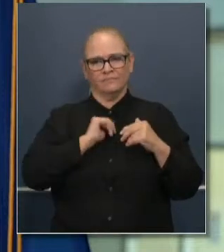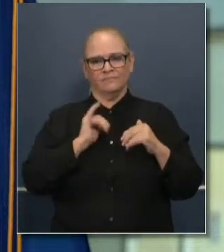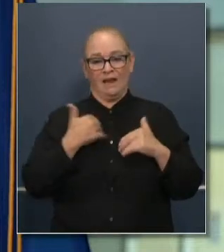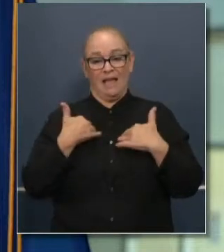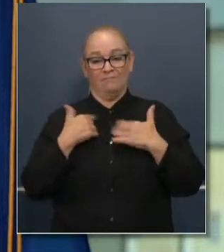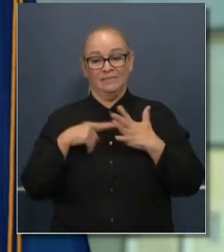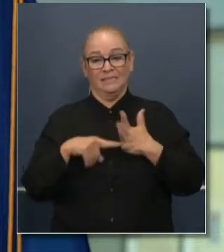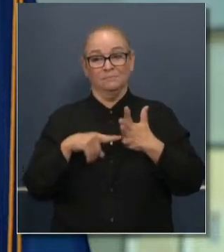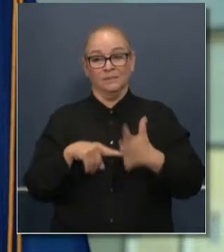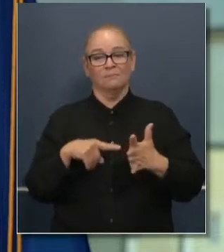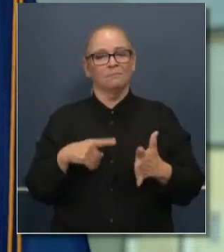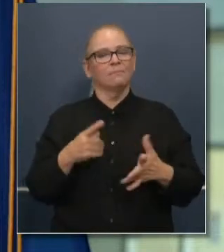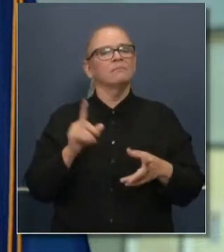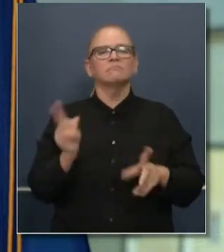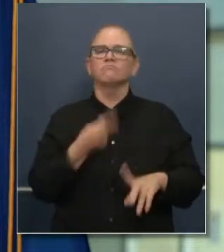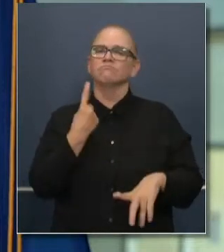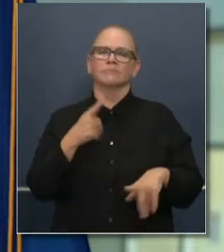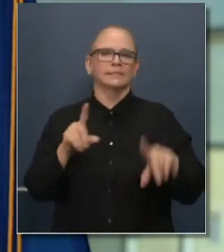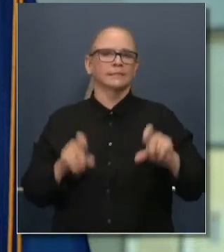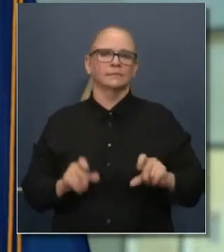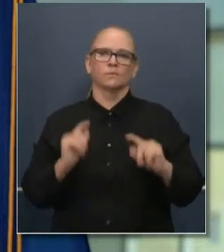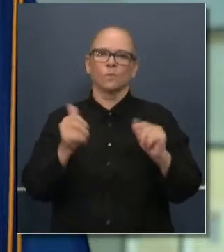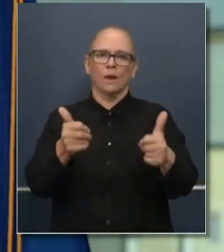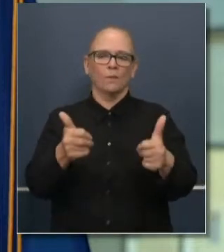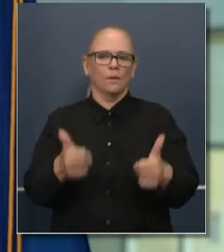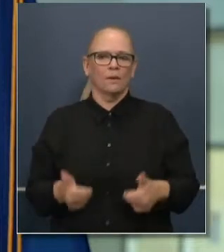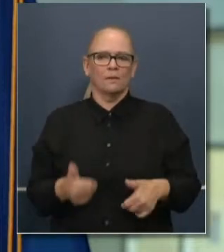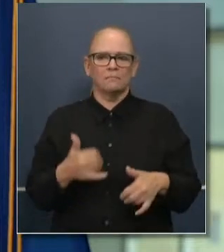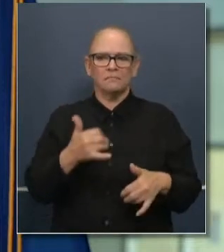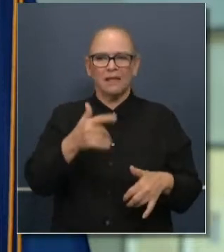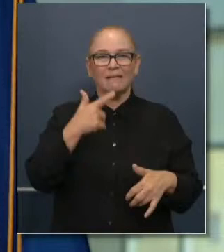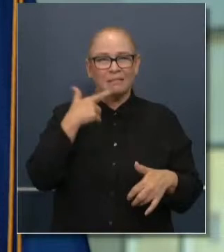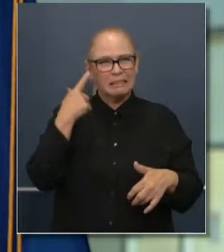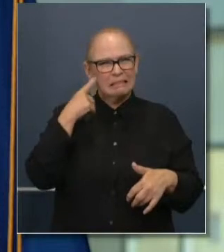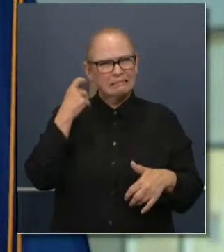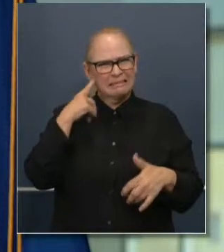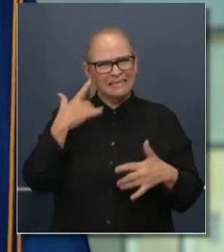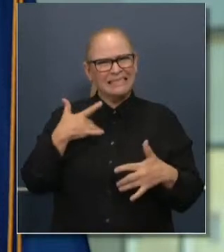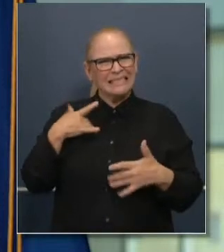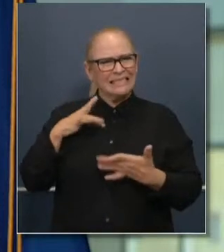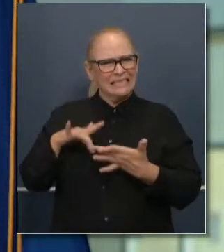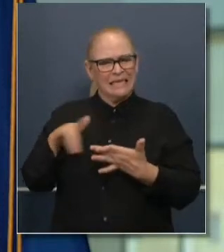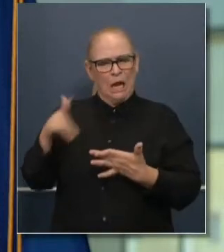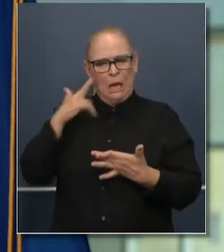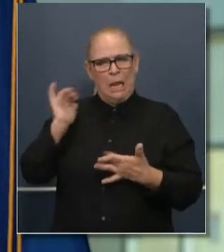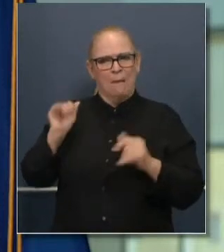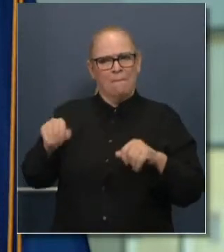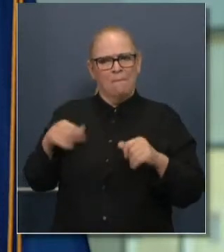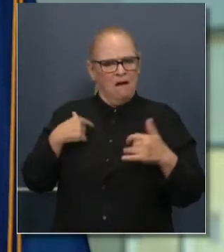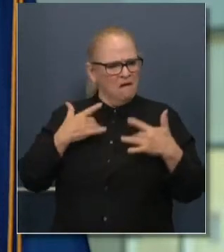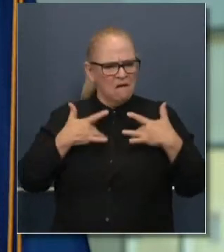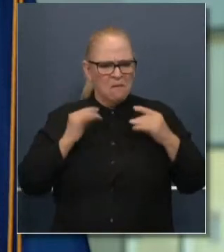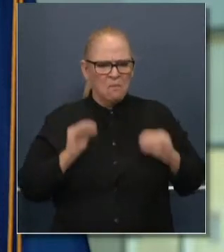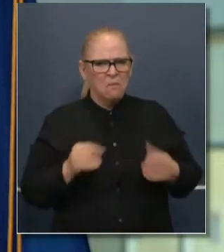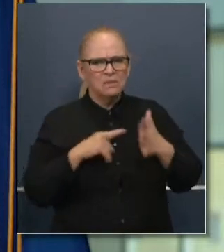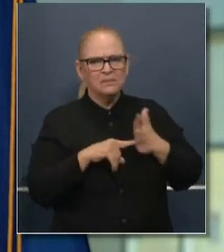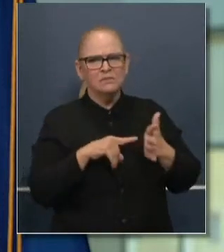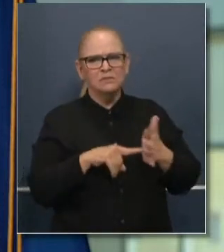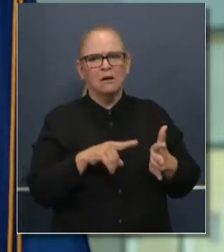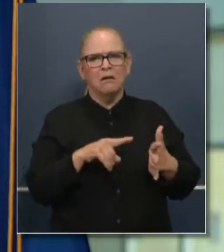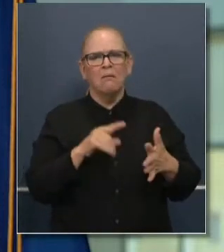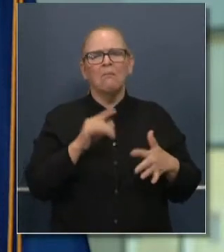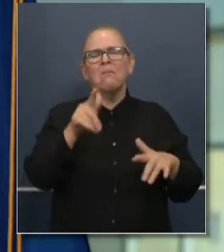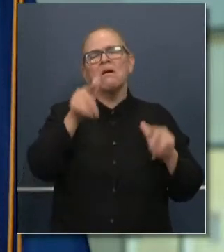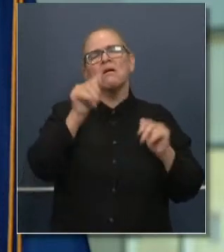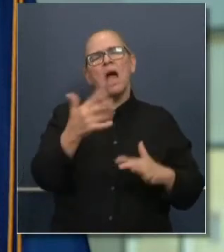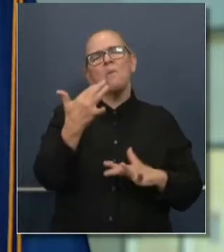contact, waiting about 2 days roughly after that contact, I think is probably the best time to go get tested. But what we